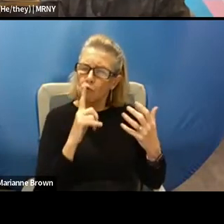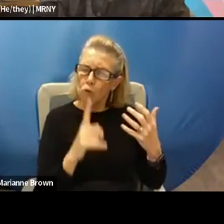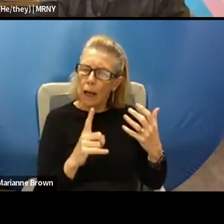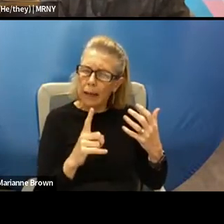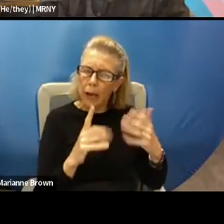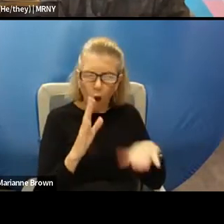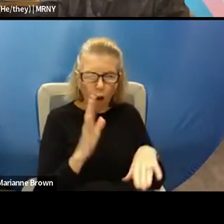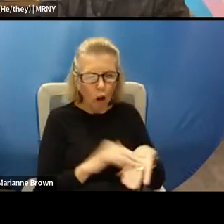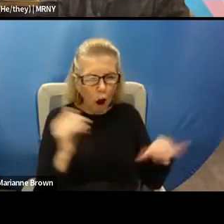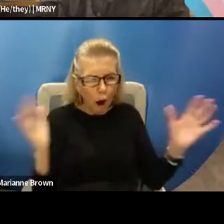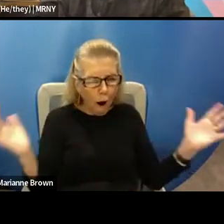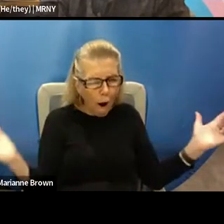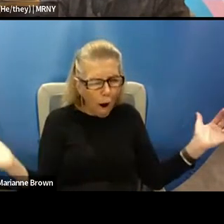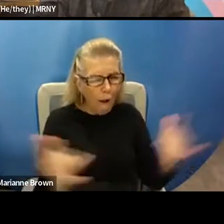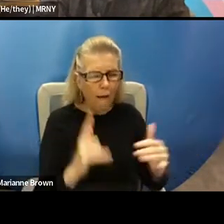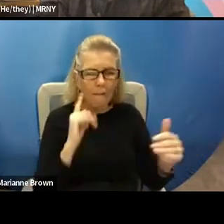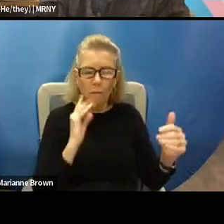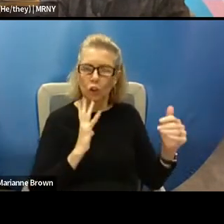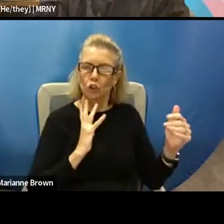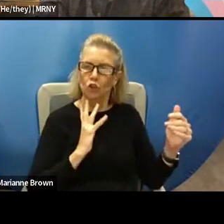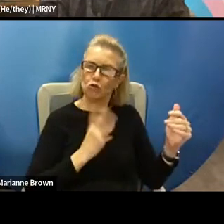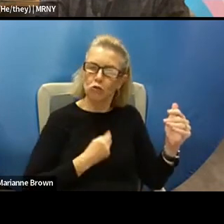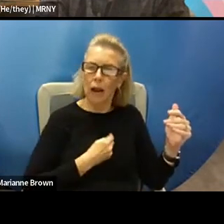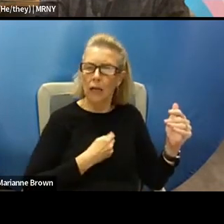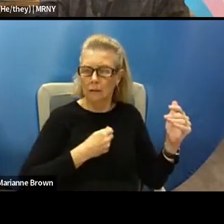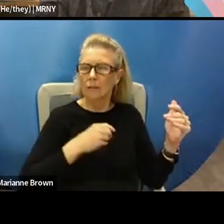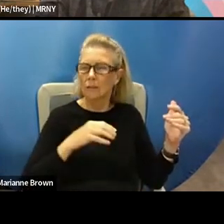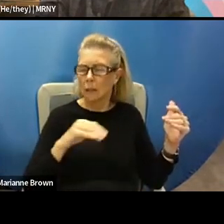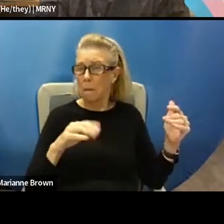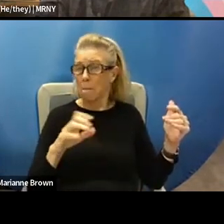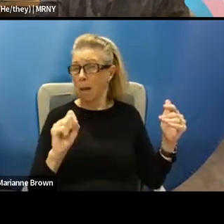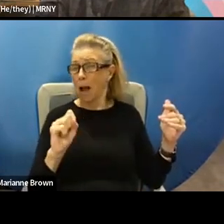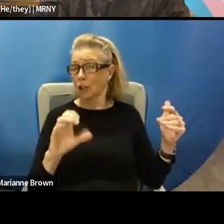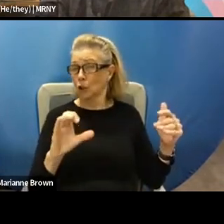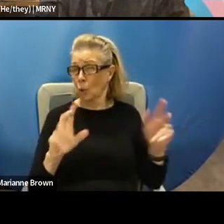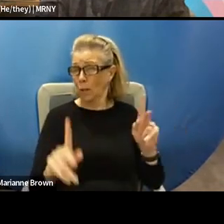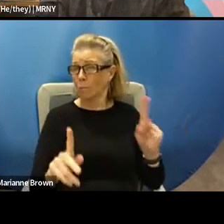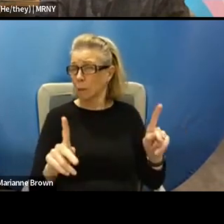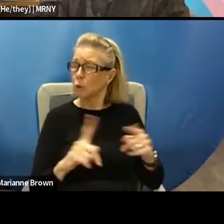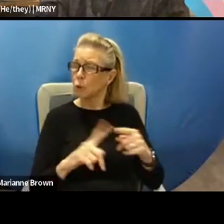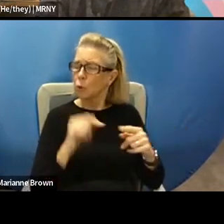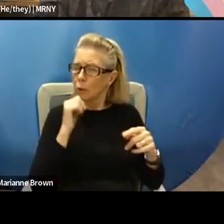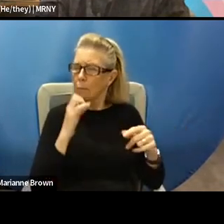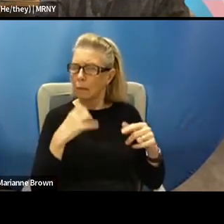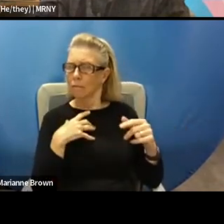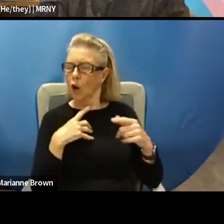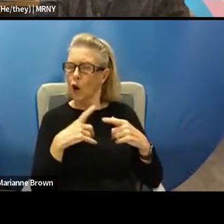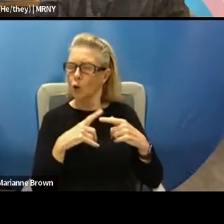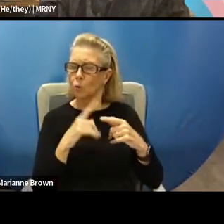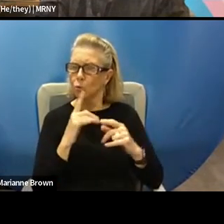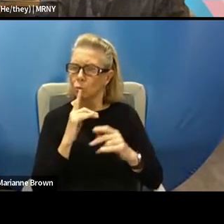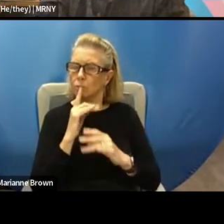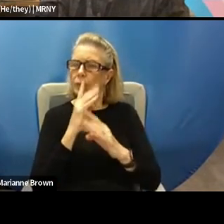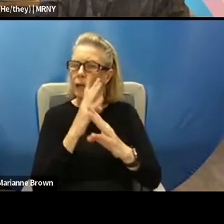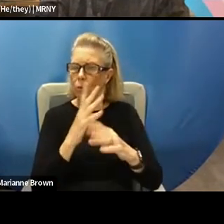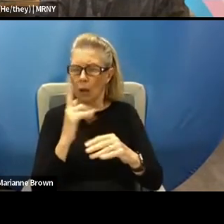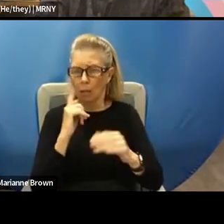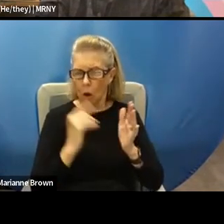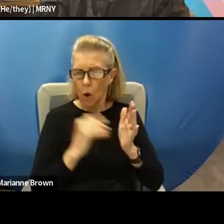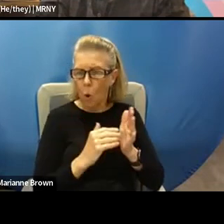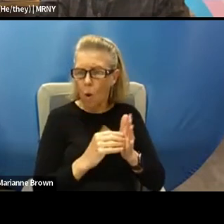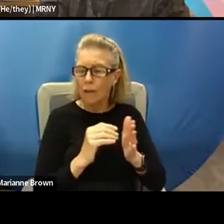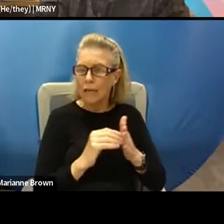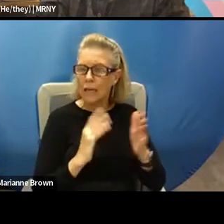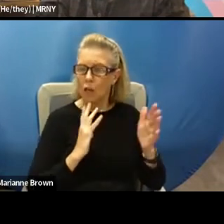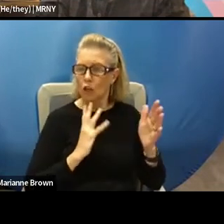action for trans masculine folks to also not be afraid to raise your voices. I think oftentimes in the